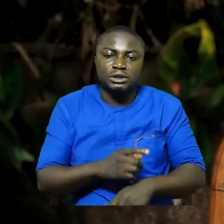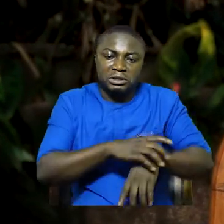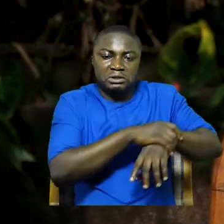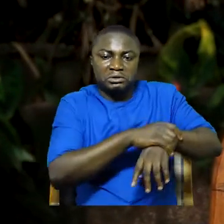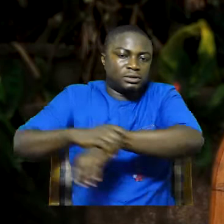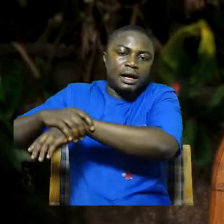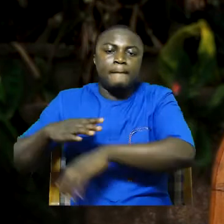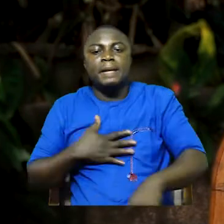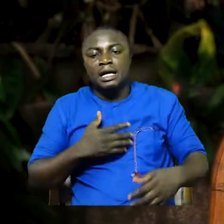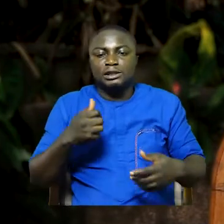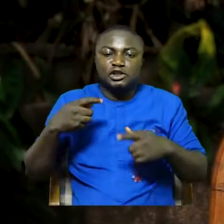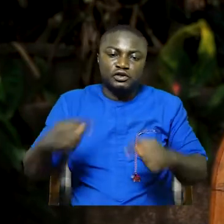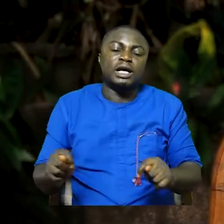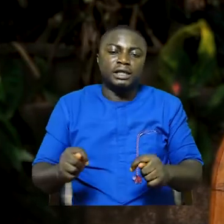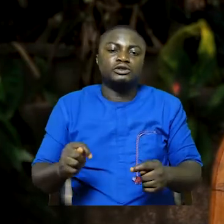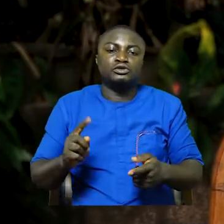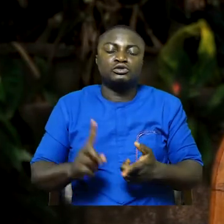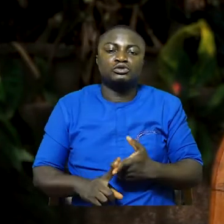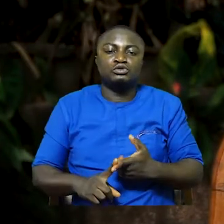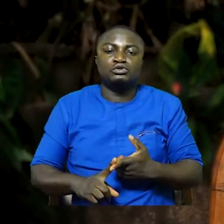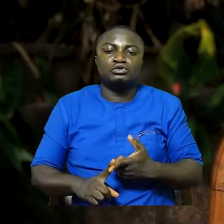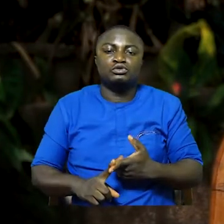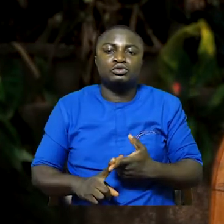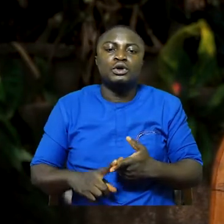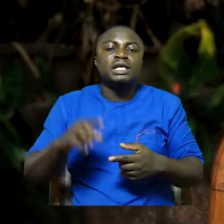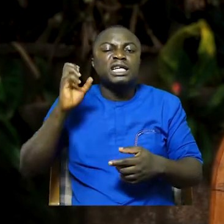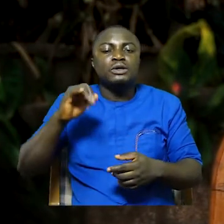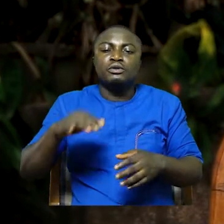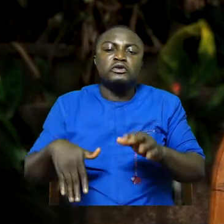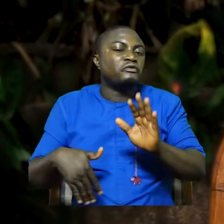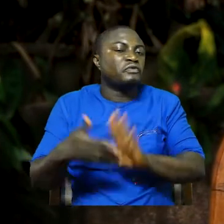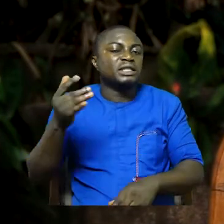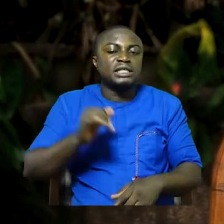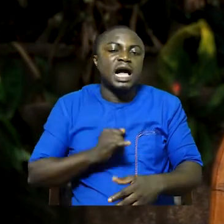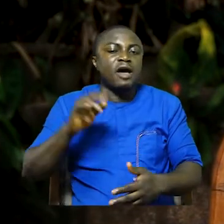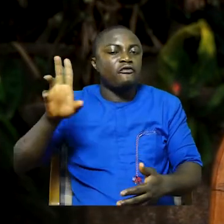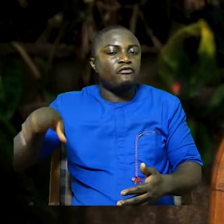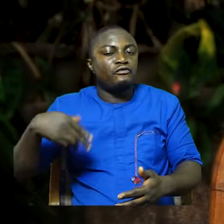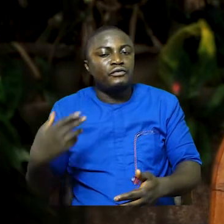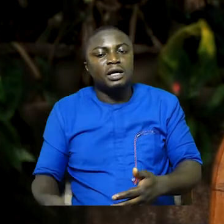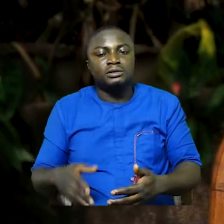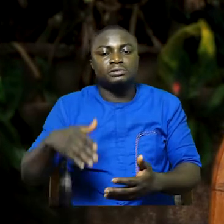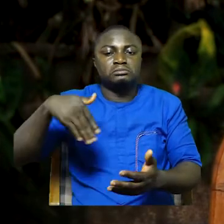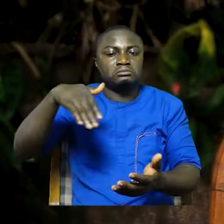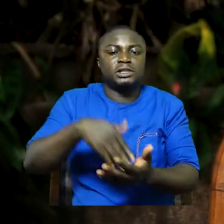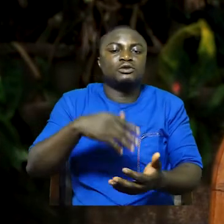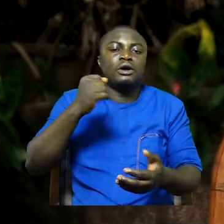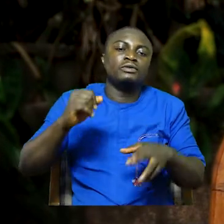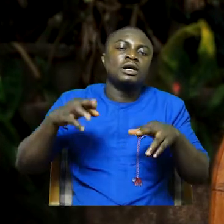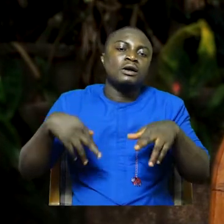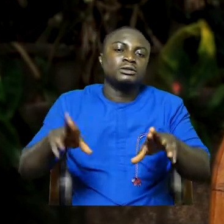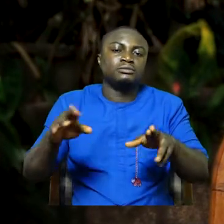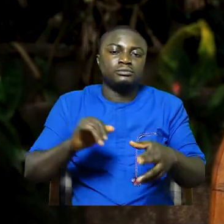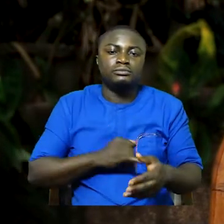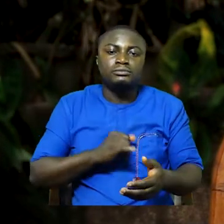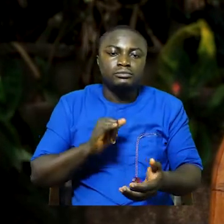So he just came and dragged my hand. So as I was trying to cross, he was too fast and I fell down in the middle of the